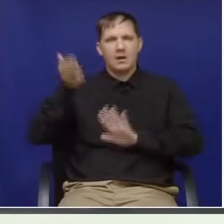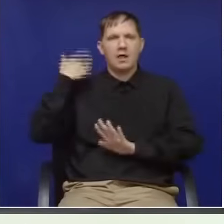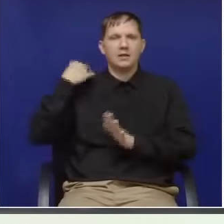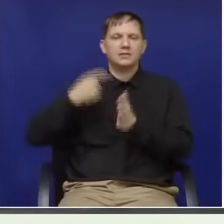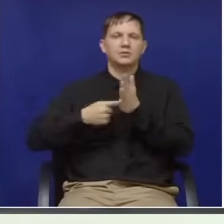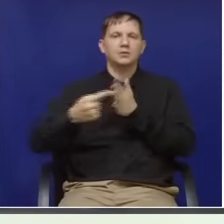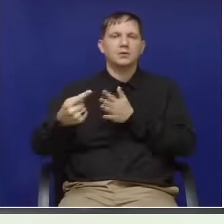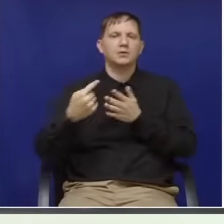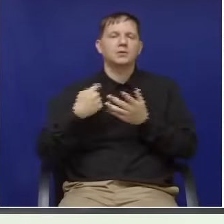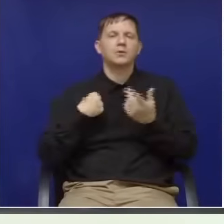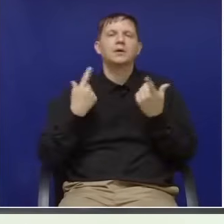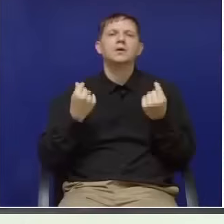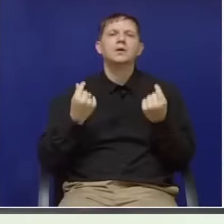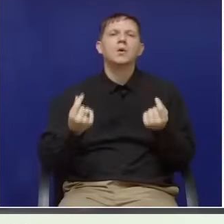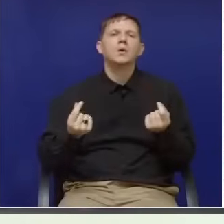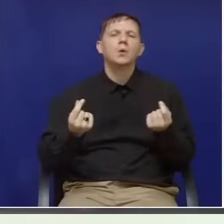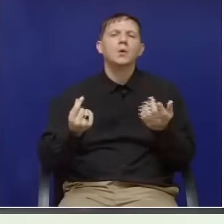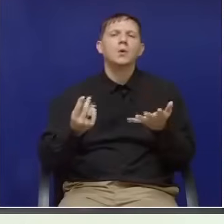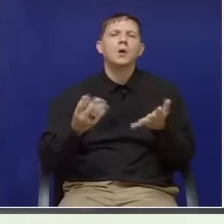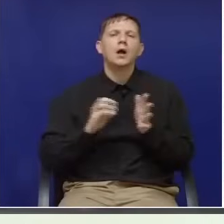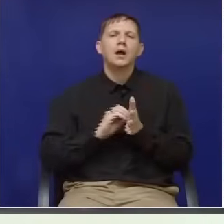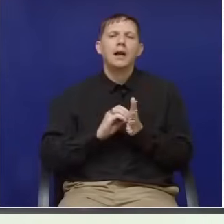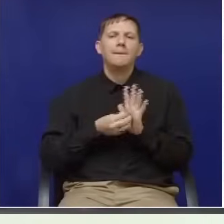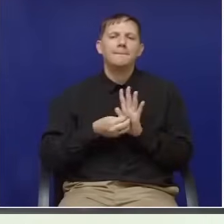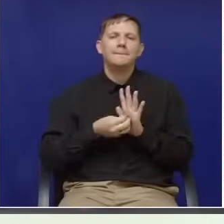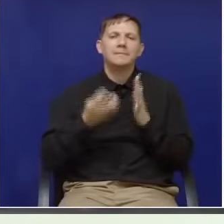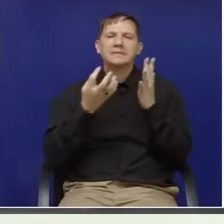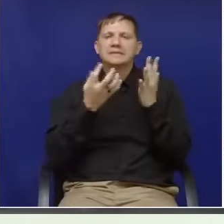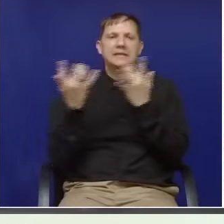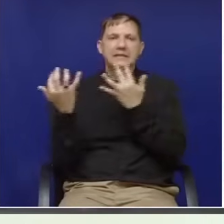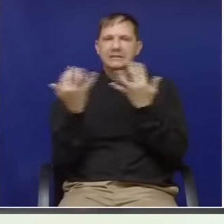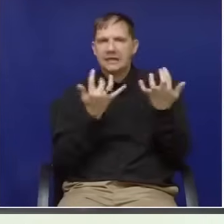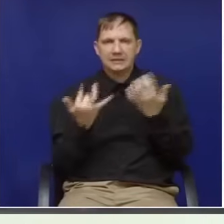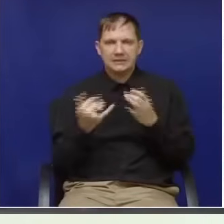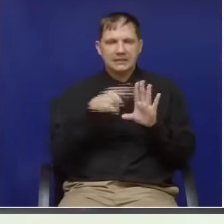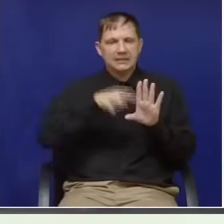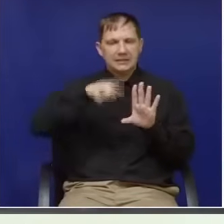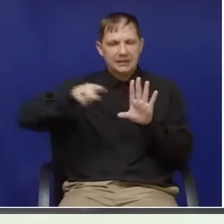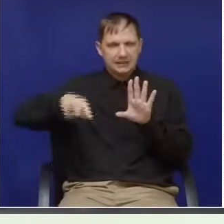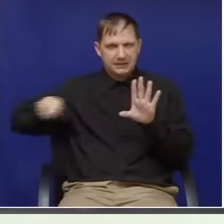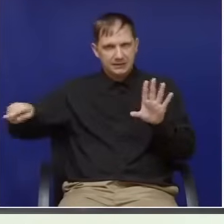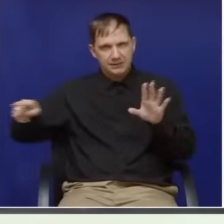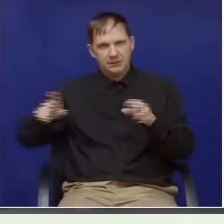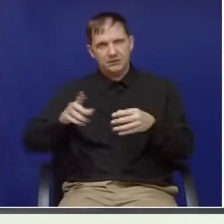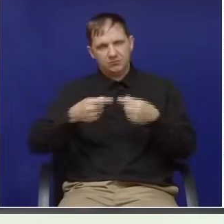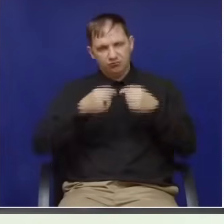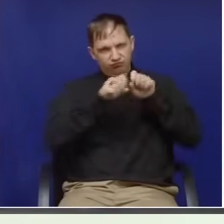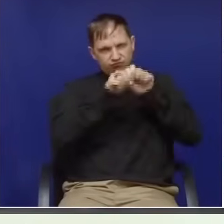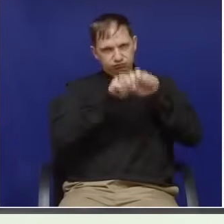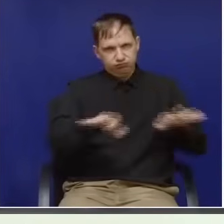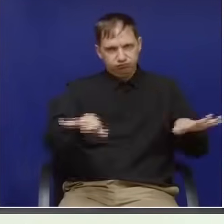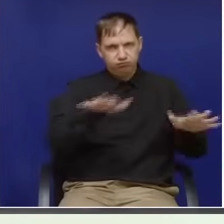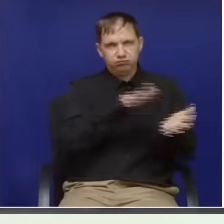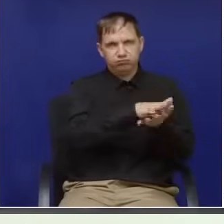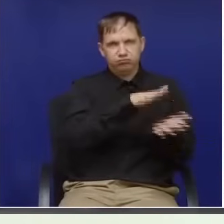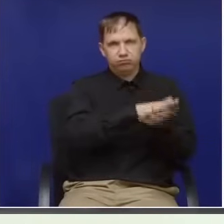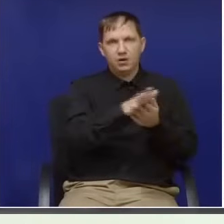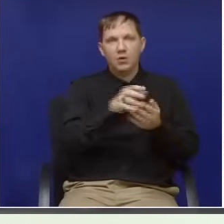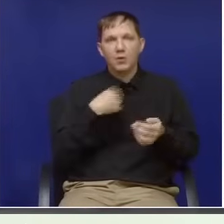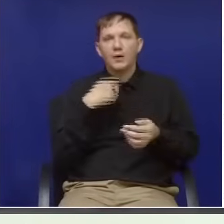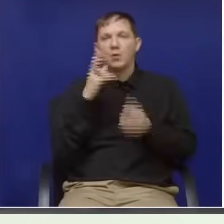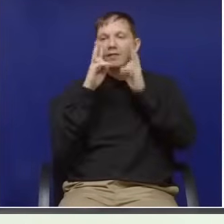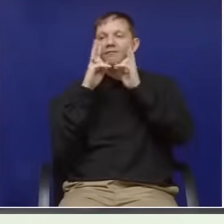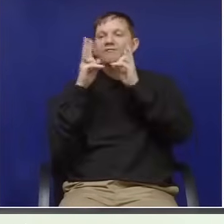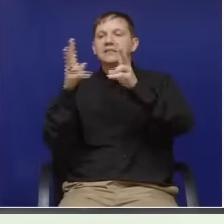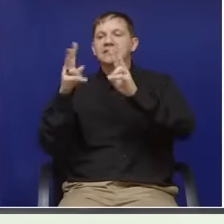doing crime state release that we will be taking a tour of all the high contact stations to look